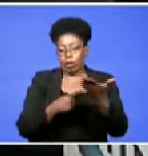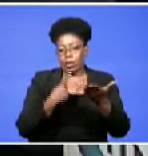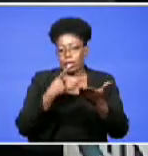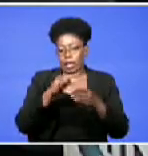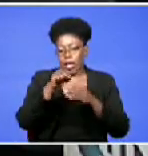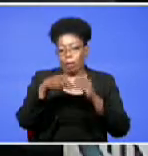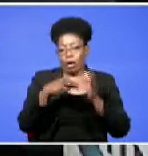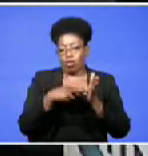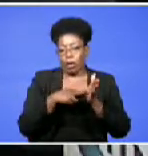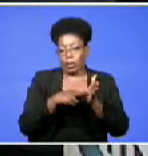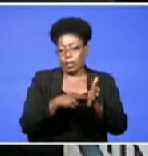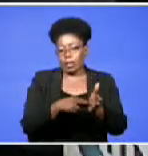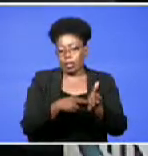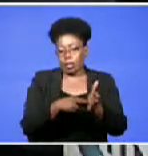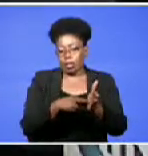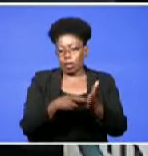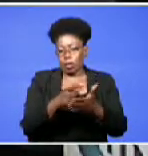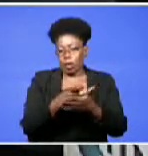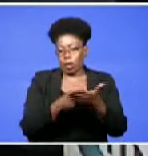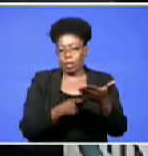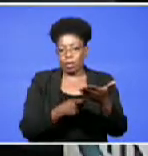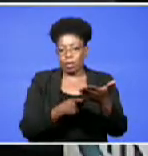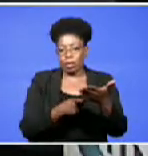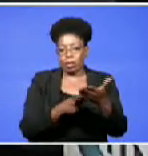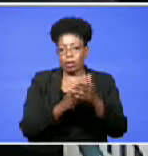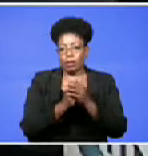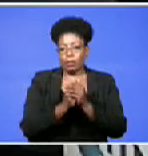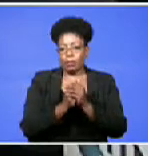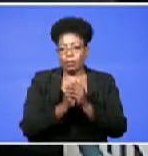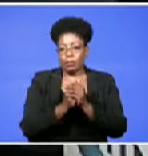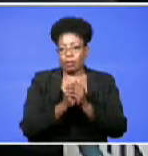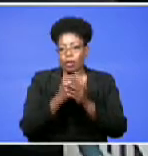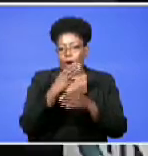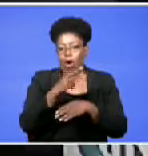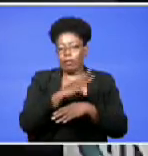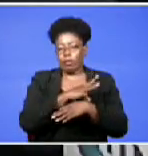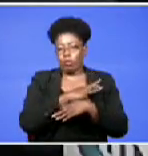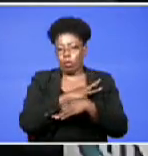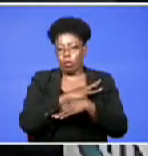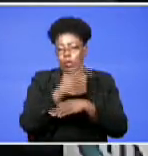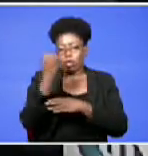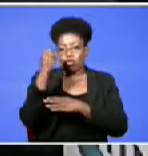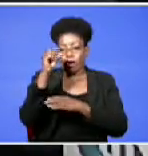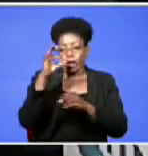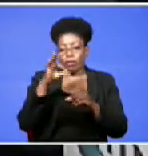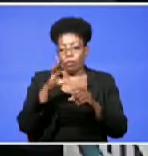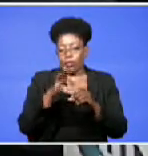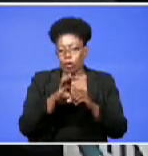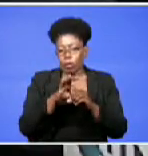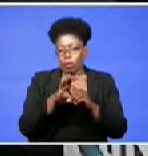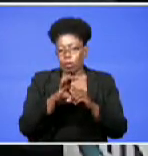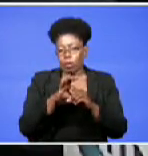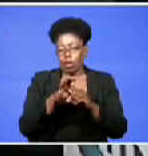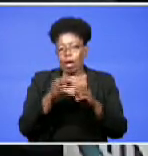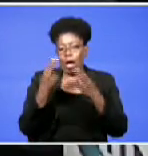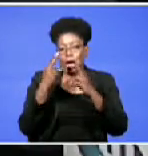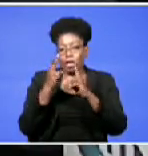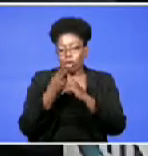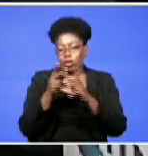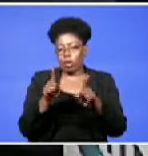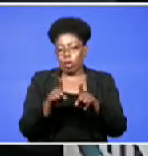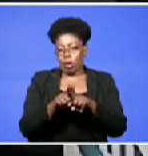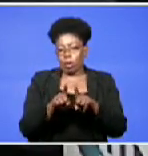about representational counts of BUSU's strike pool. Our union also refutes and